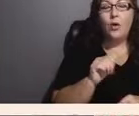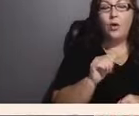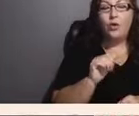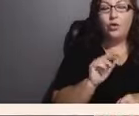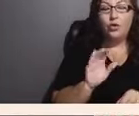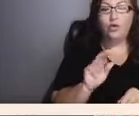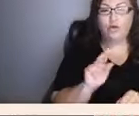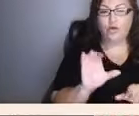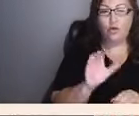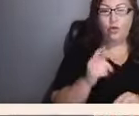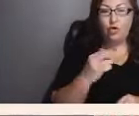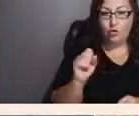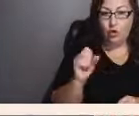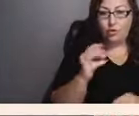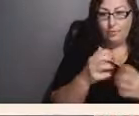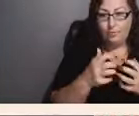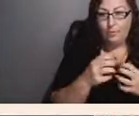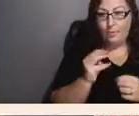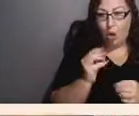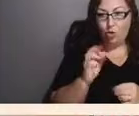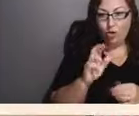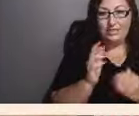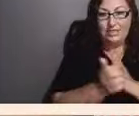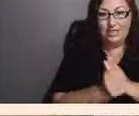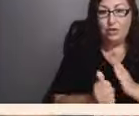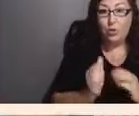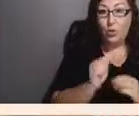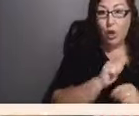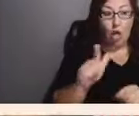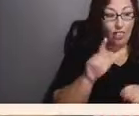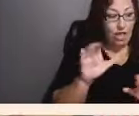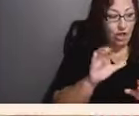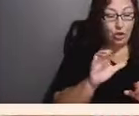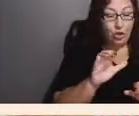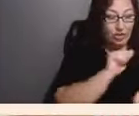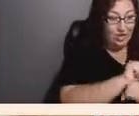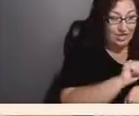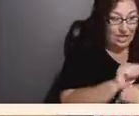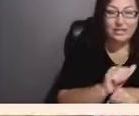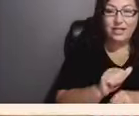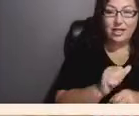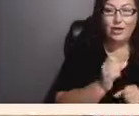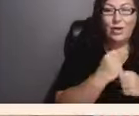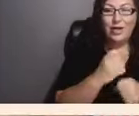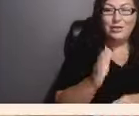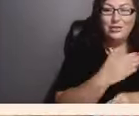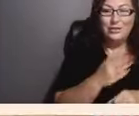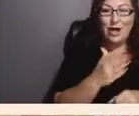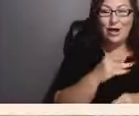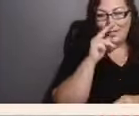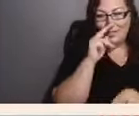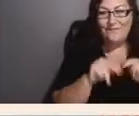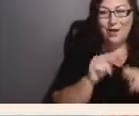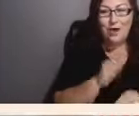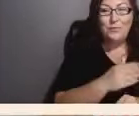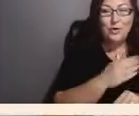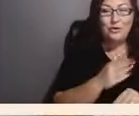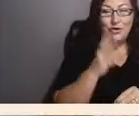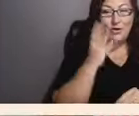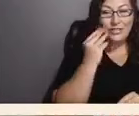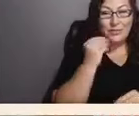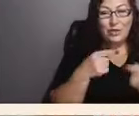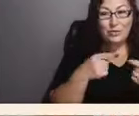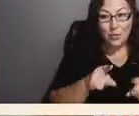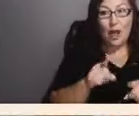same time, it creates a song. It sounds like a fun musical experience while they're working extremely hard.